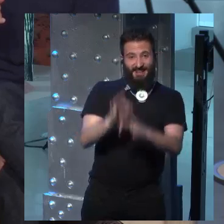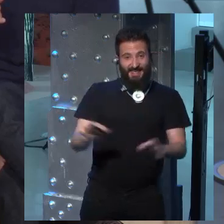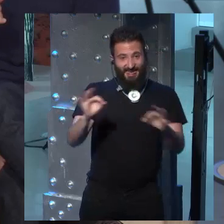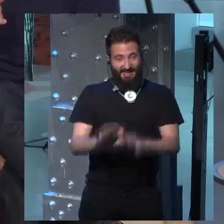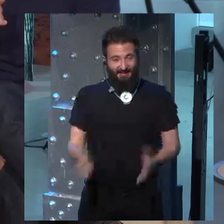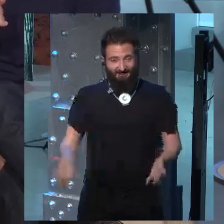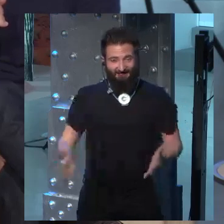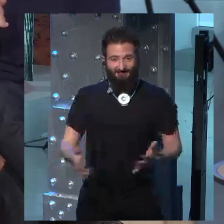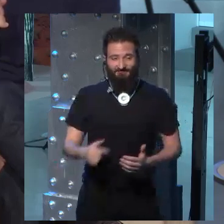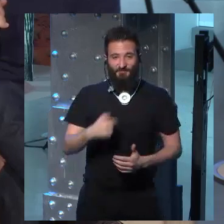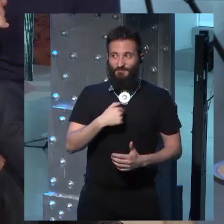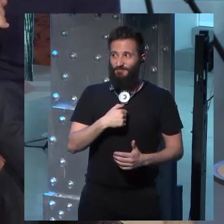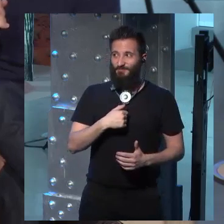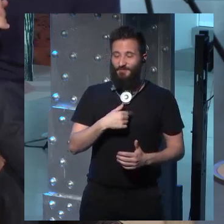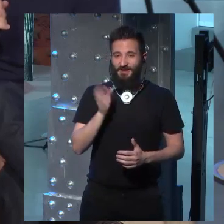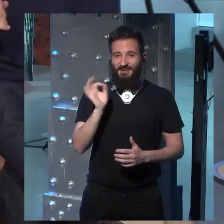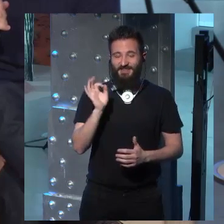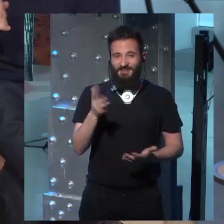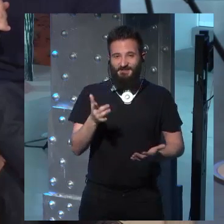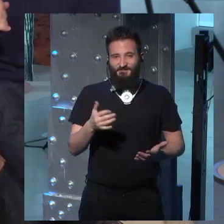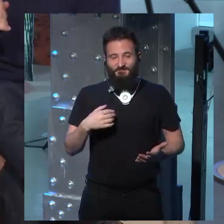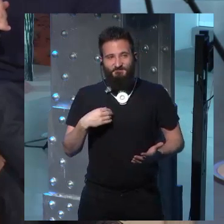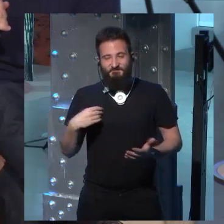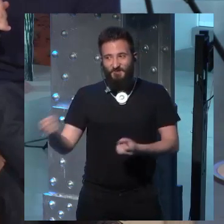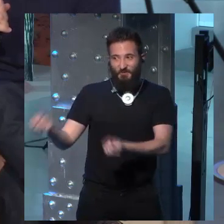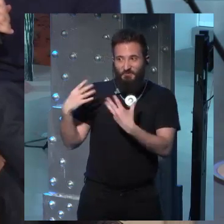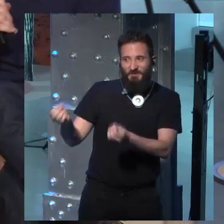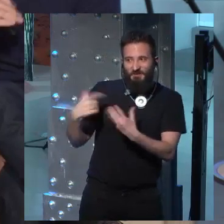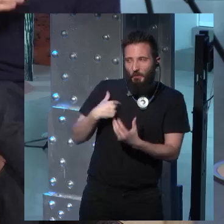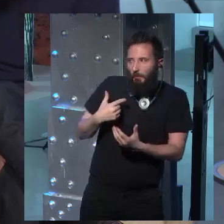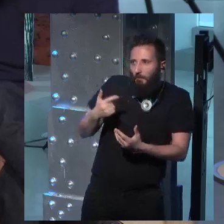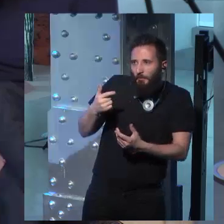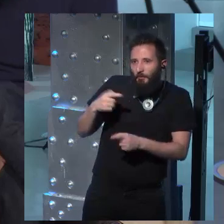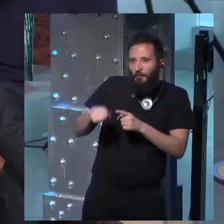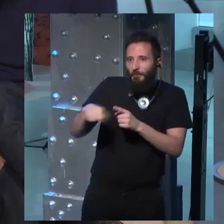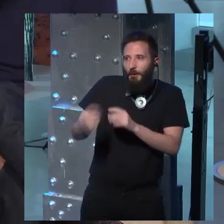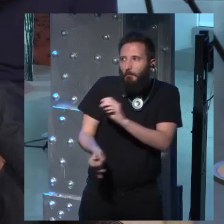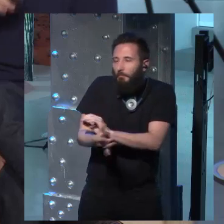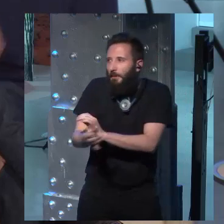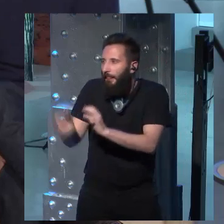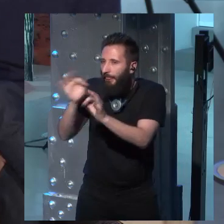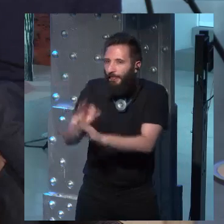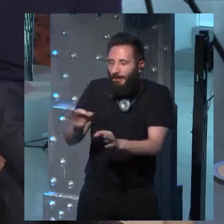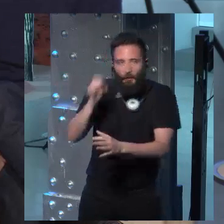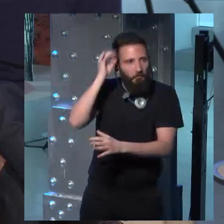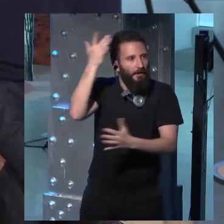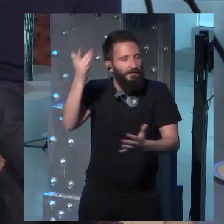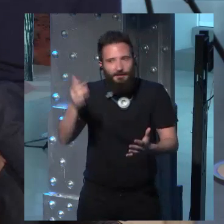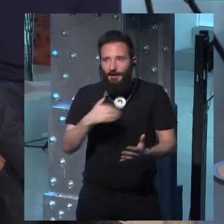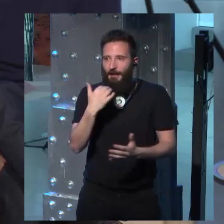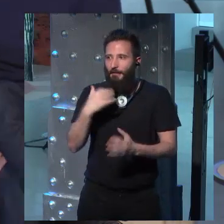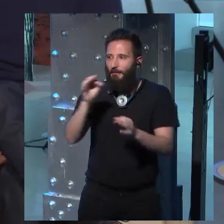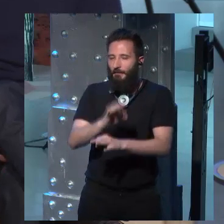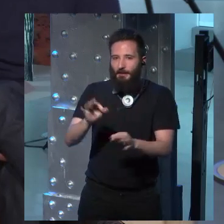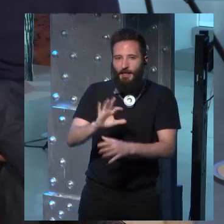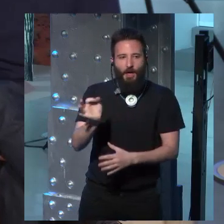I deduce nothing from Peter and Vince. I would not have been able to deduce the Better Call Saul story that they've spun out of the